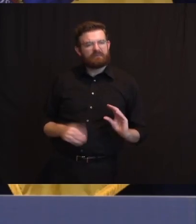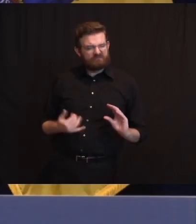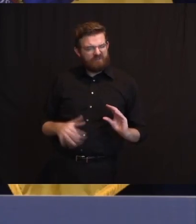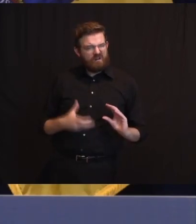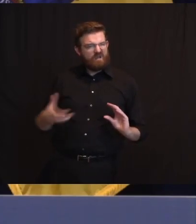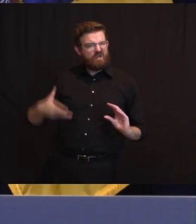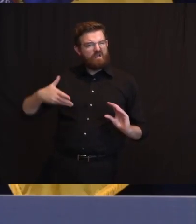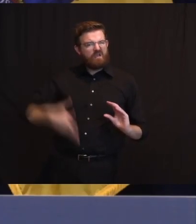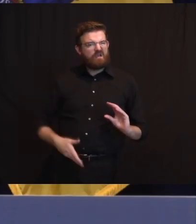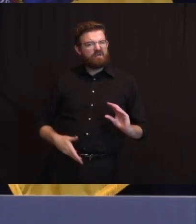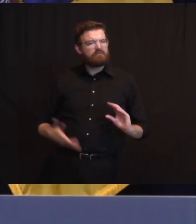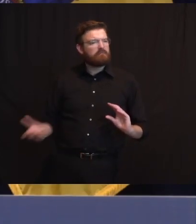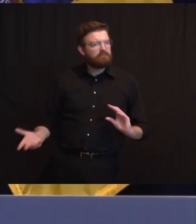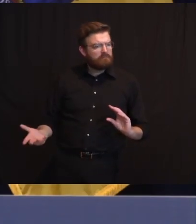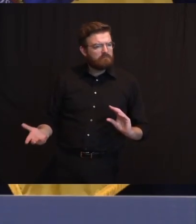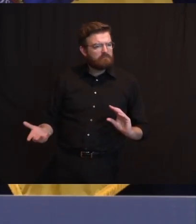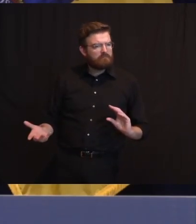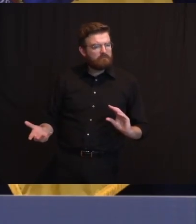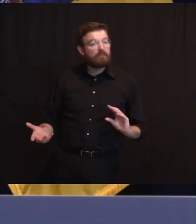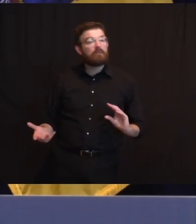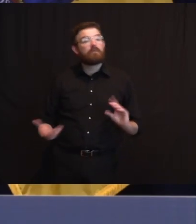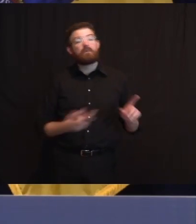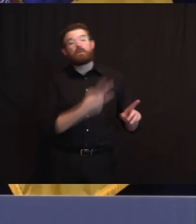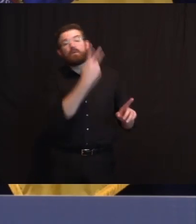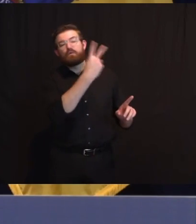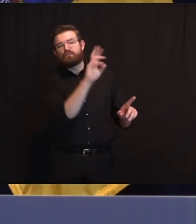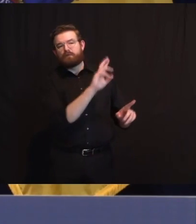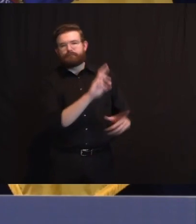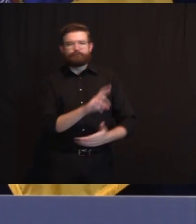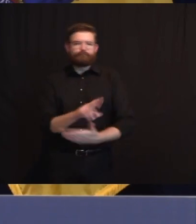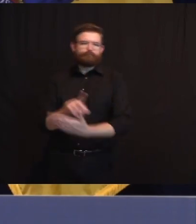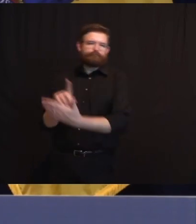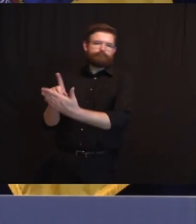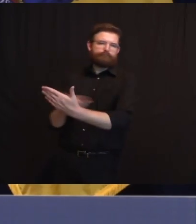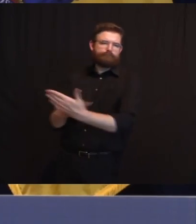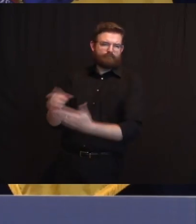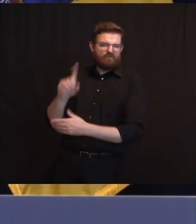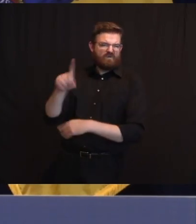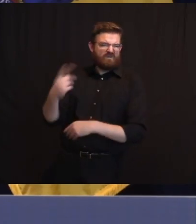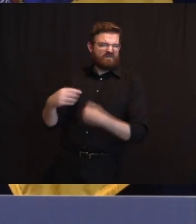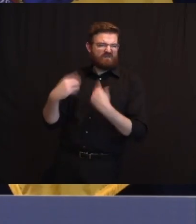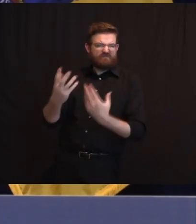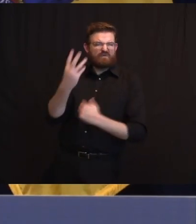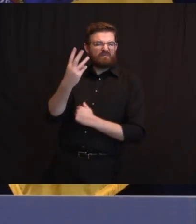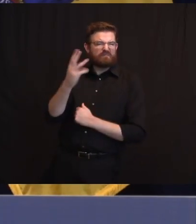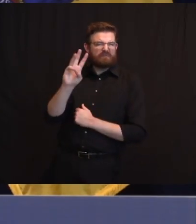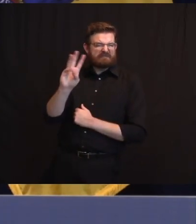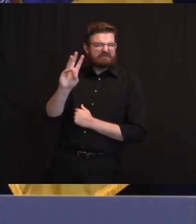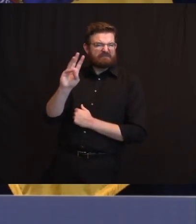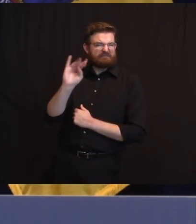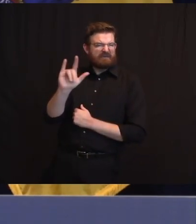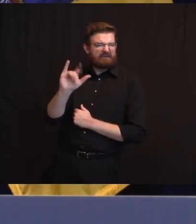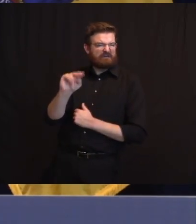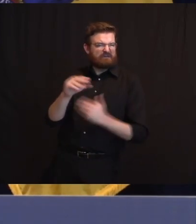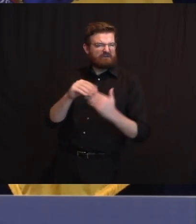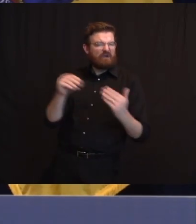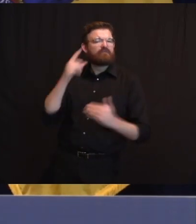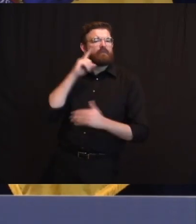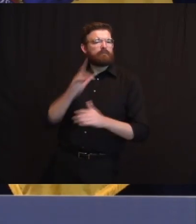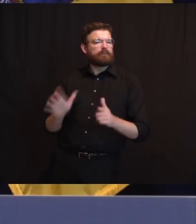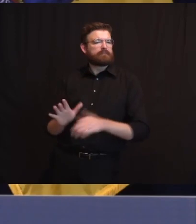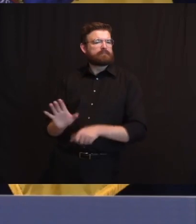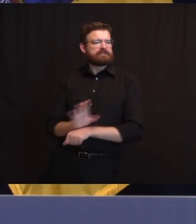to the larger amount the state received, and that it's only going to a fraction of the state's towns. What's your response to that criticism, and can you explain